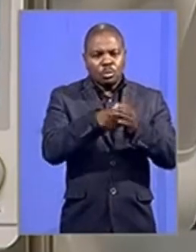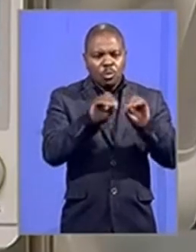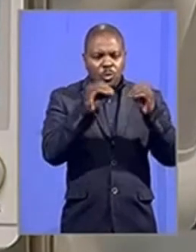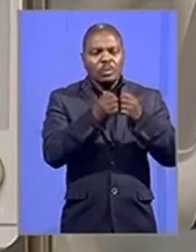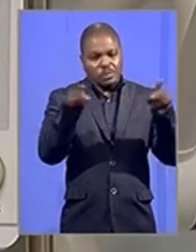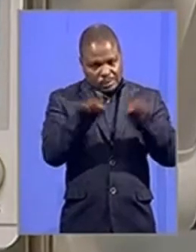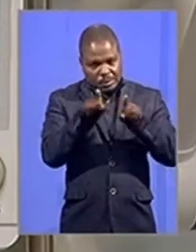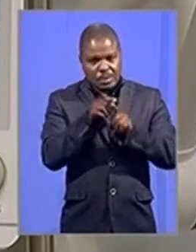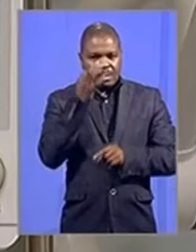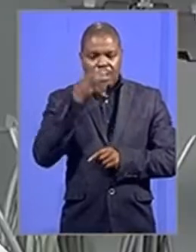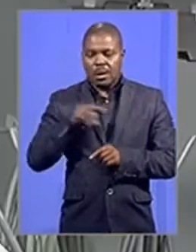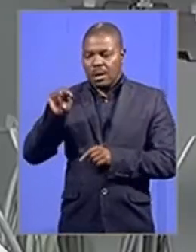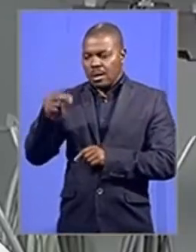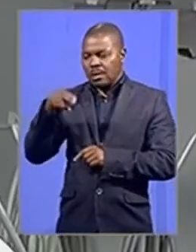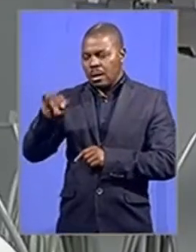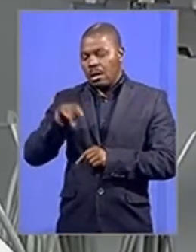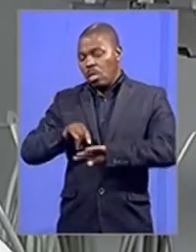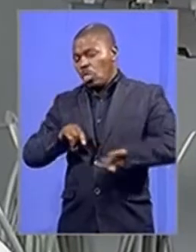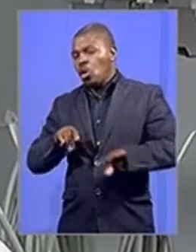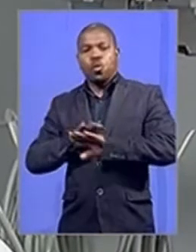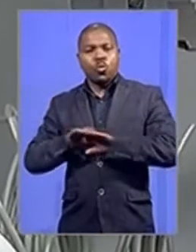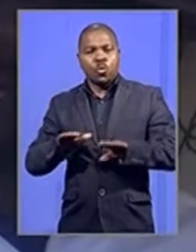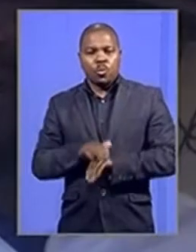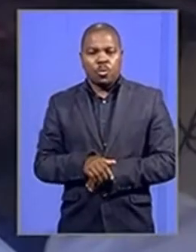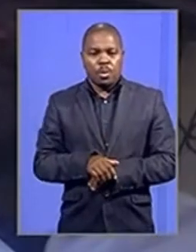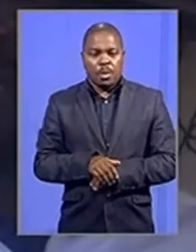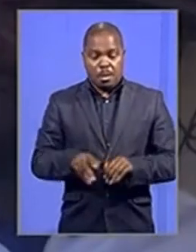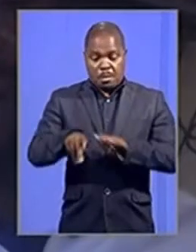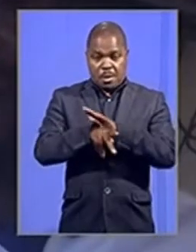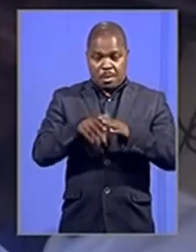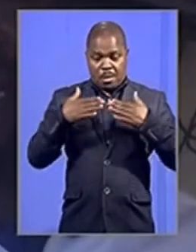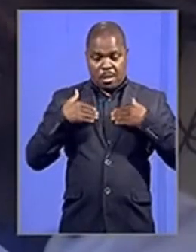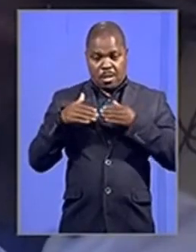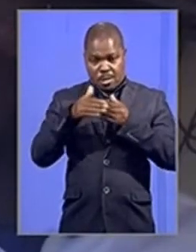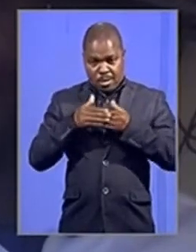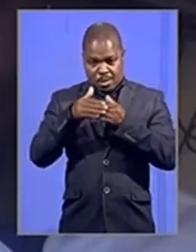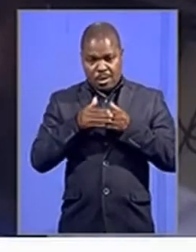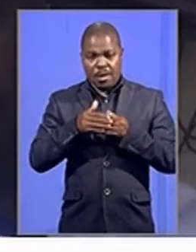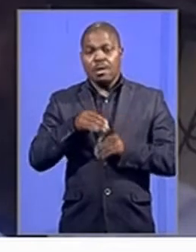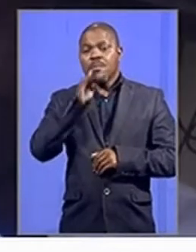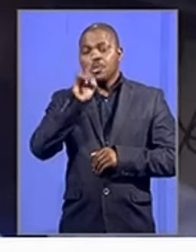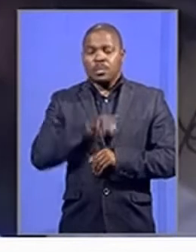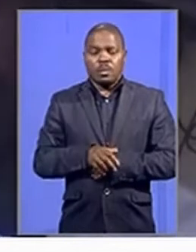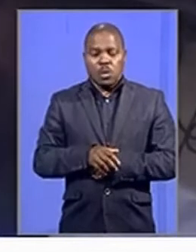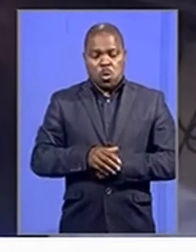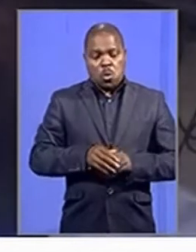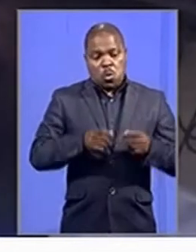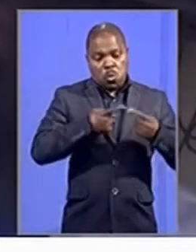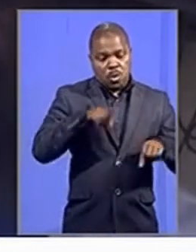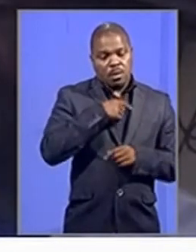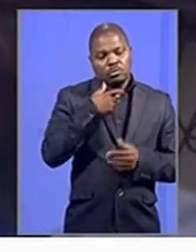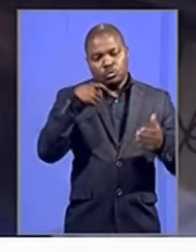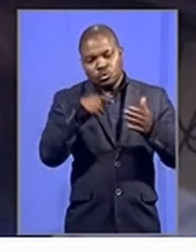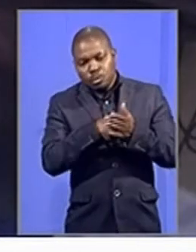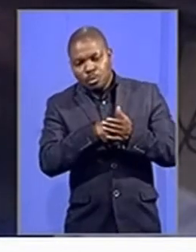thoko setshwantshong sena sa molao. Primary health care cannot be defined in any way without mentioning and